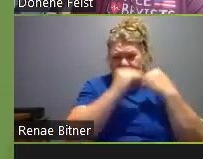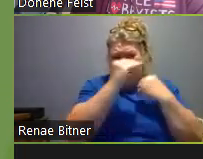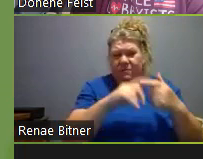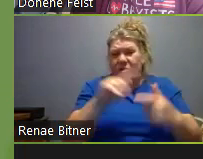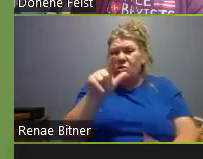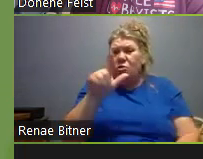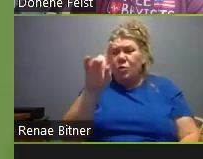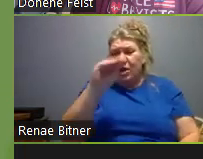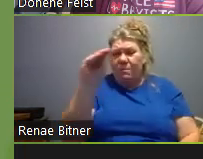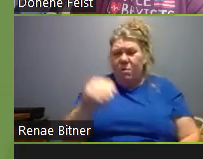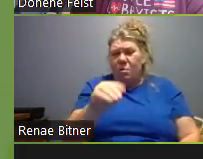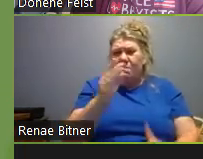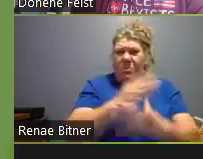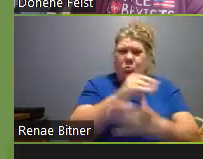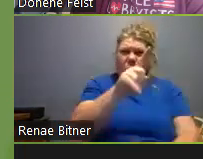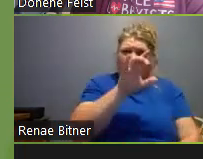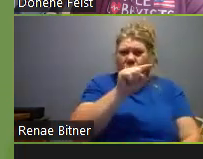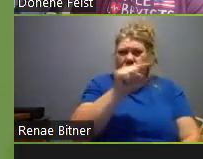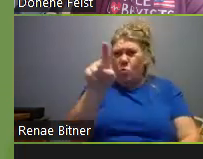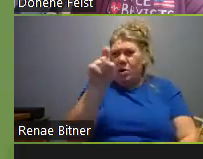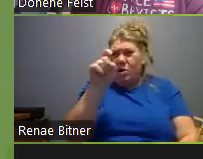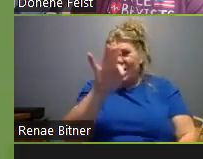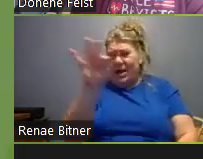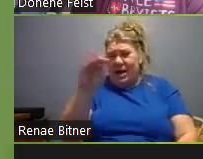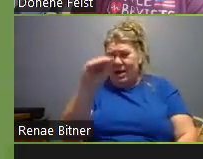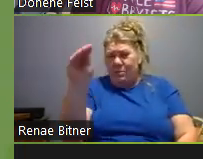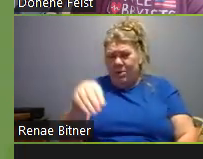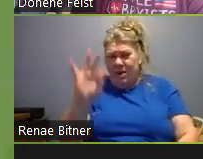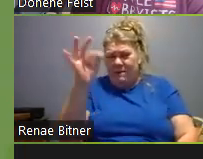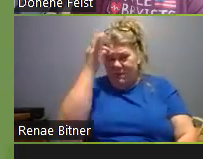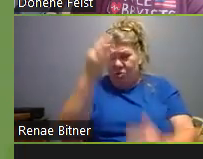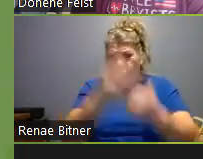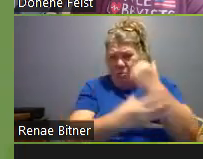28.1 between 100 and 199% of federal poverty level.